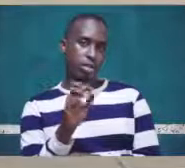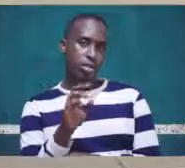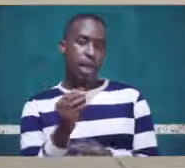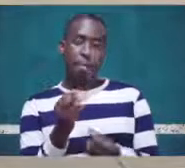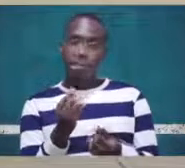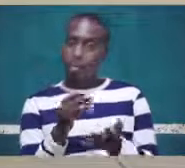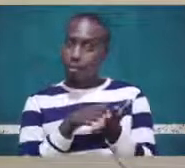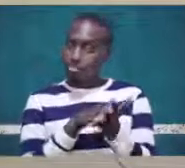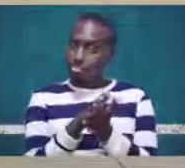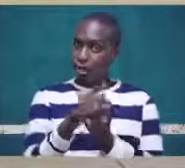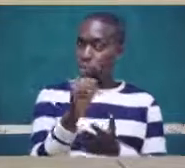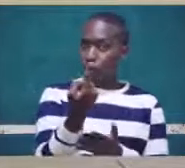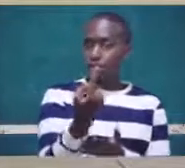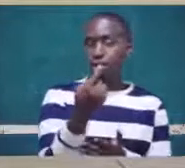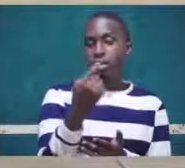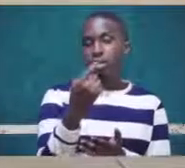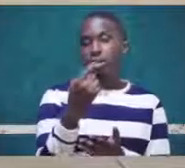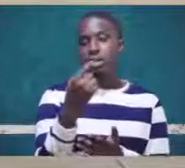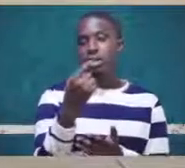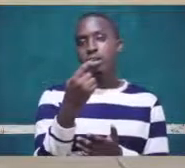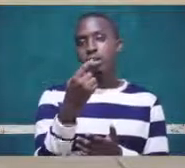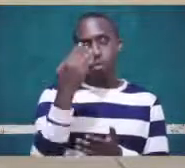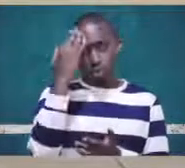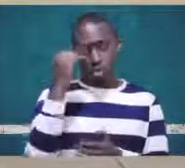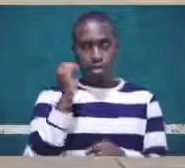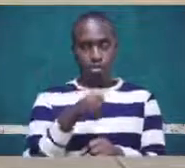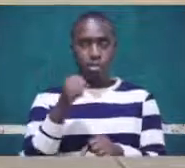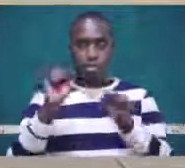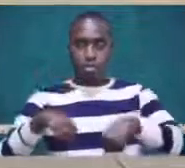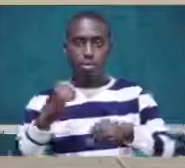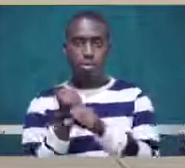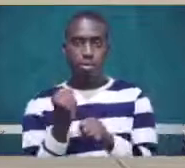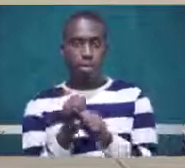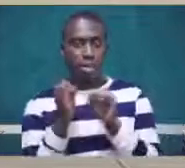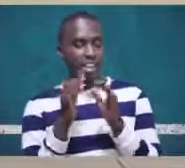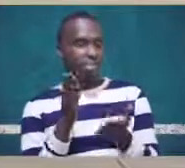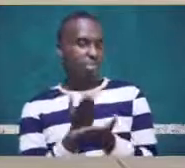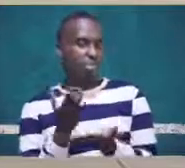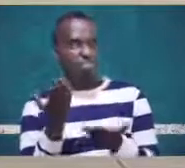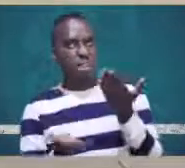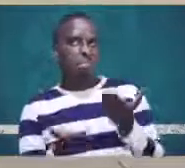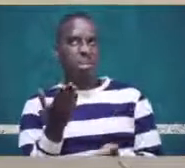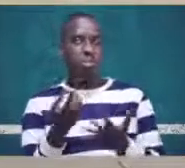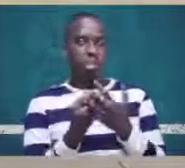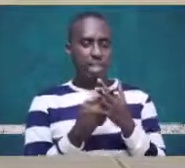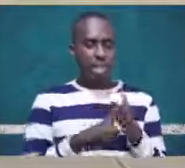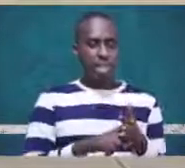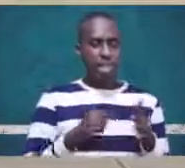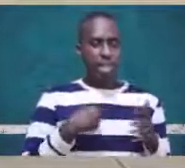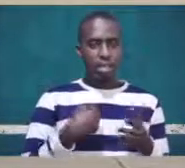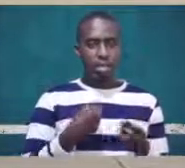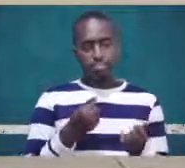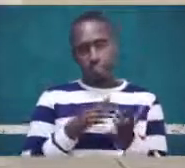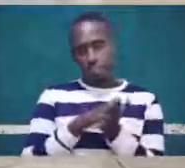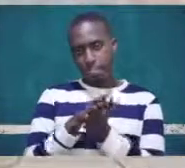for one calculator to be produced. And from this, if maybe at the beginning, if I have